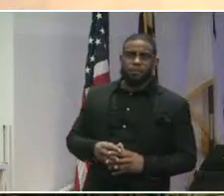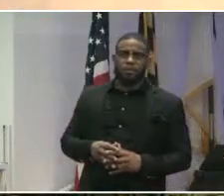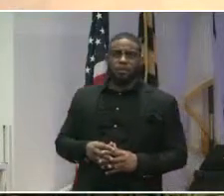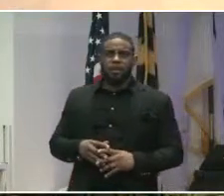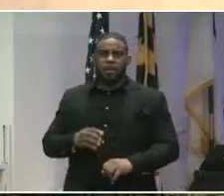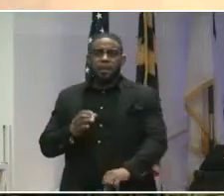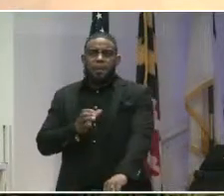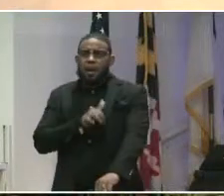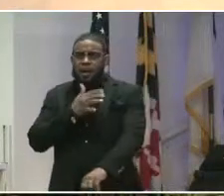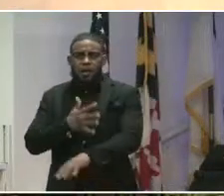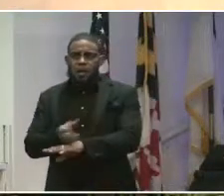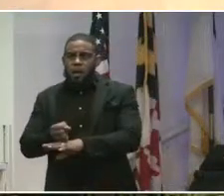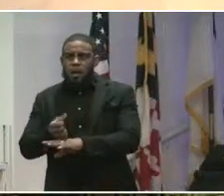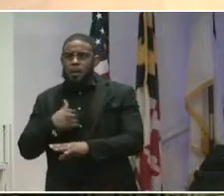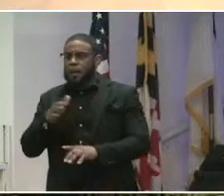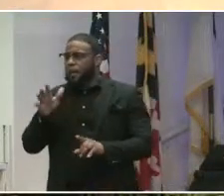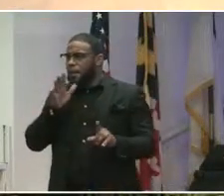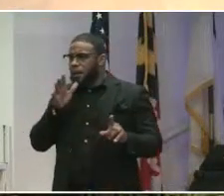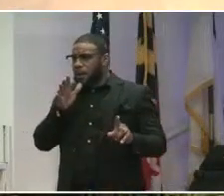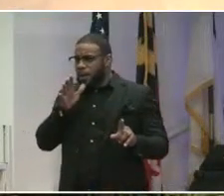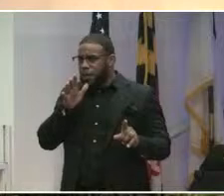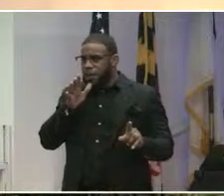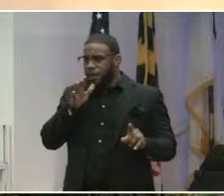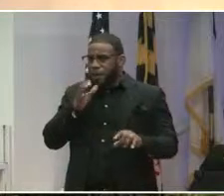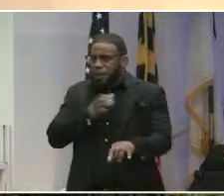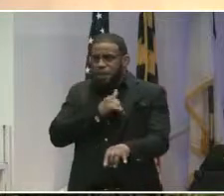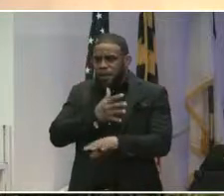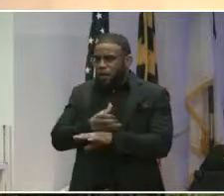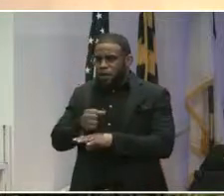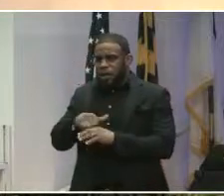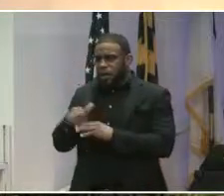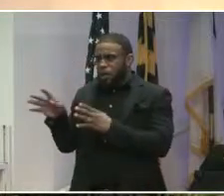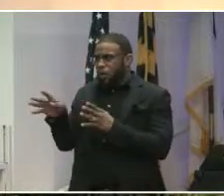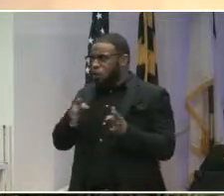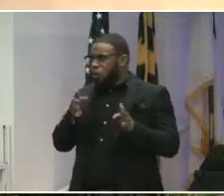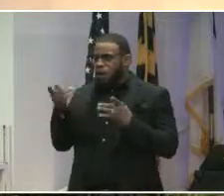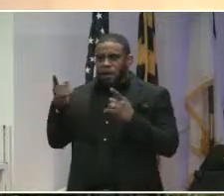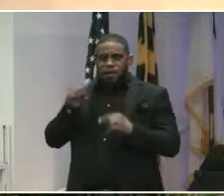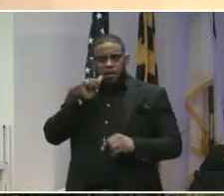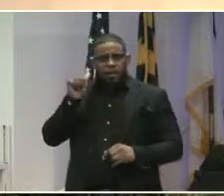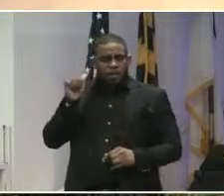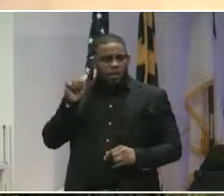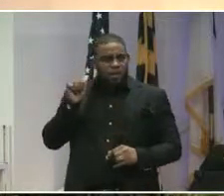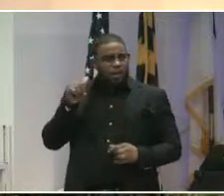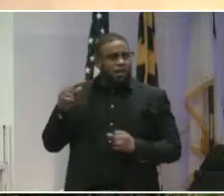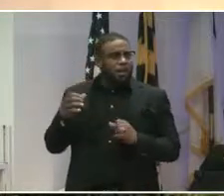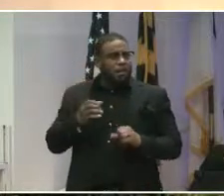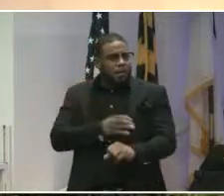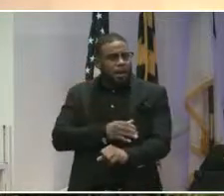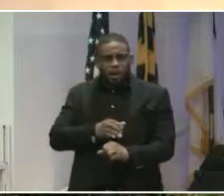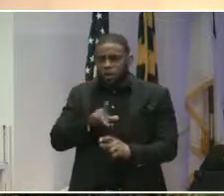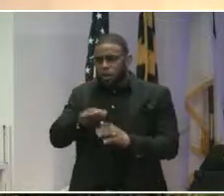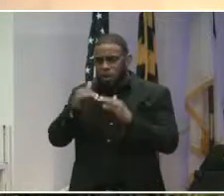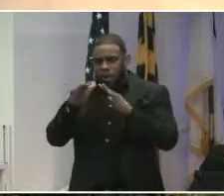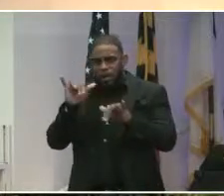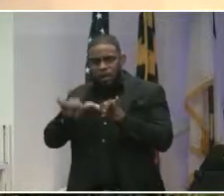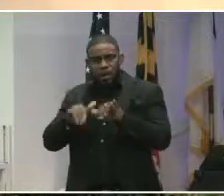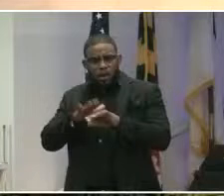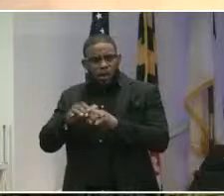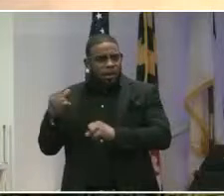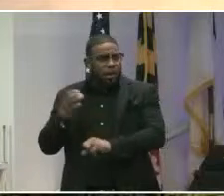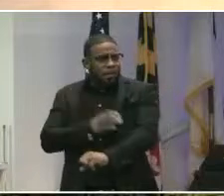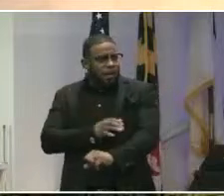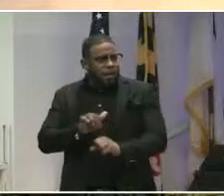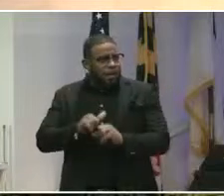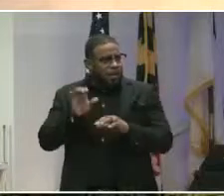your power didn't go out in my mama. And the power didn't go out in this wind that happened yesterday. And the power at your house stayed on. And the